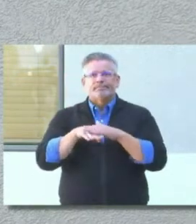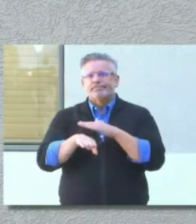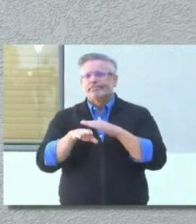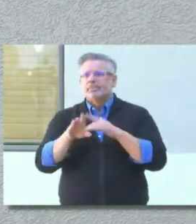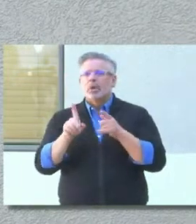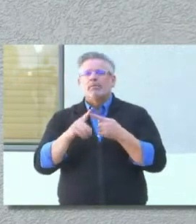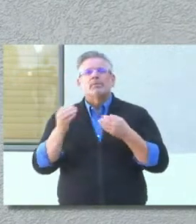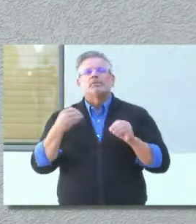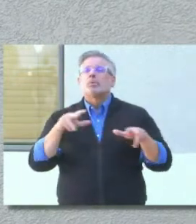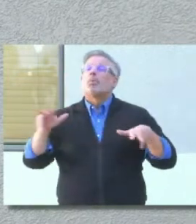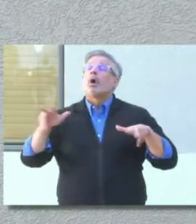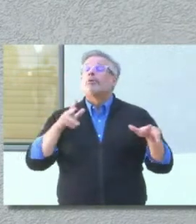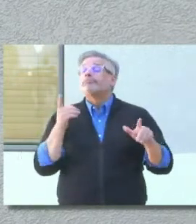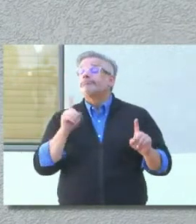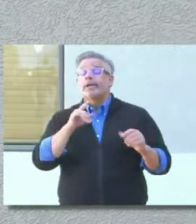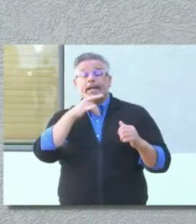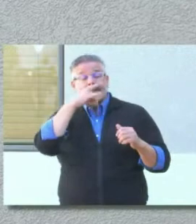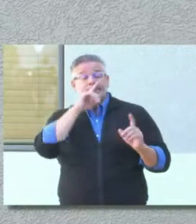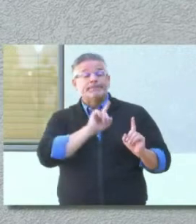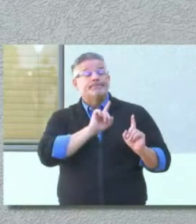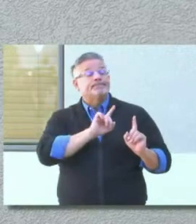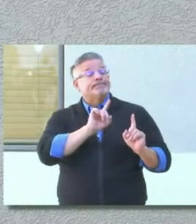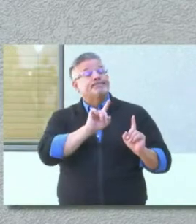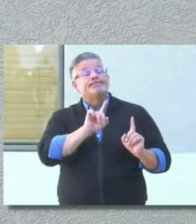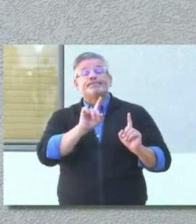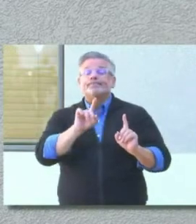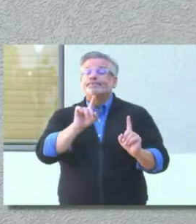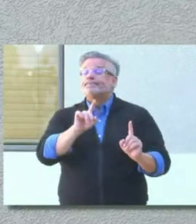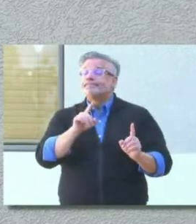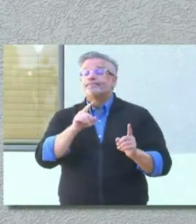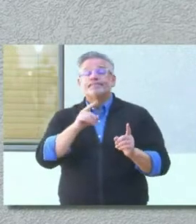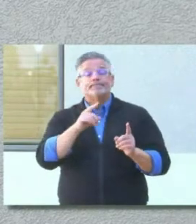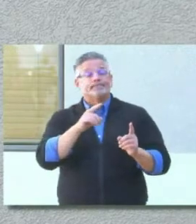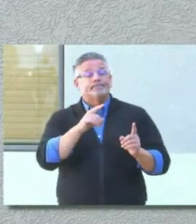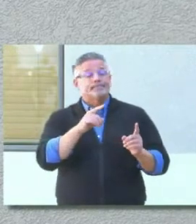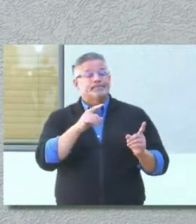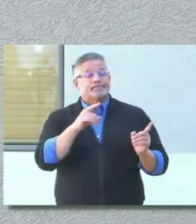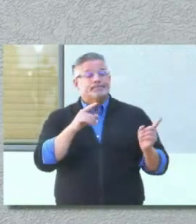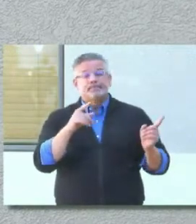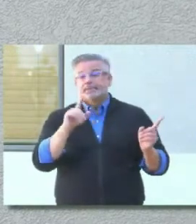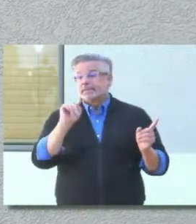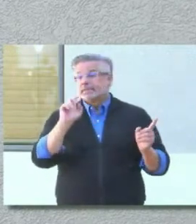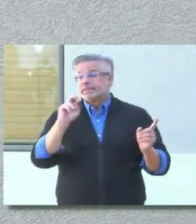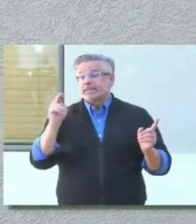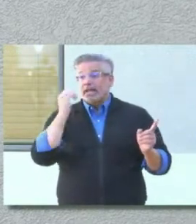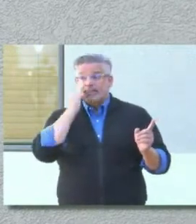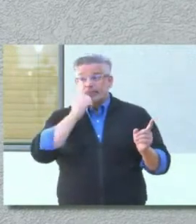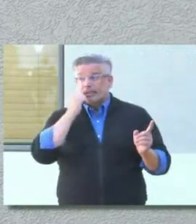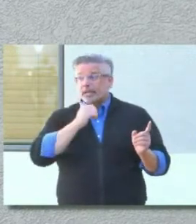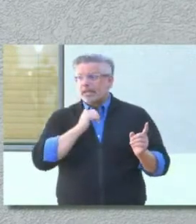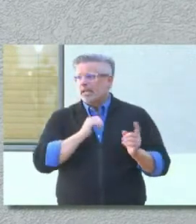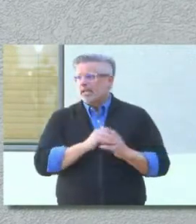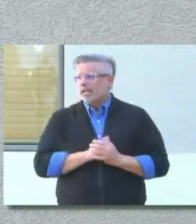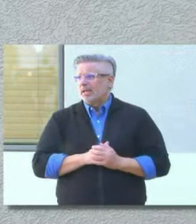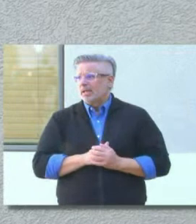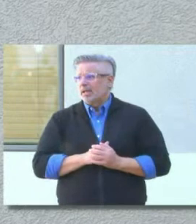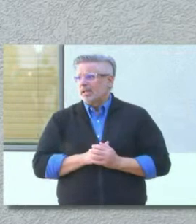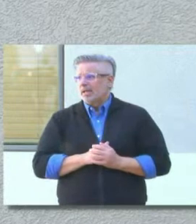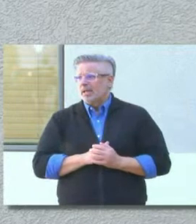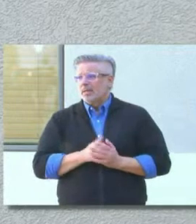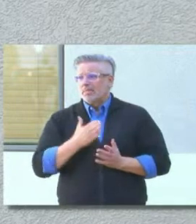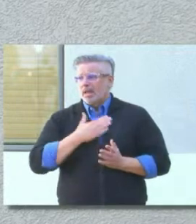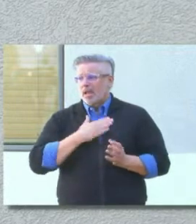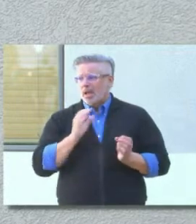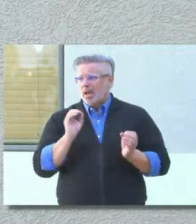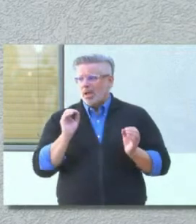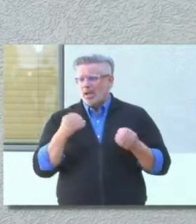Capitol, walked the halls of the Capitol with my kids, spending time with my team quite literally every single day in my